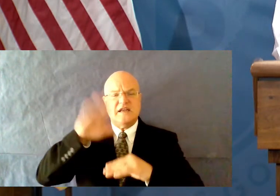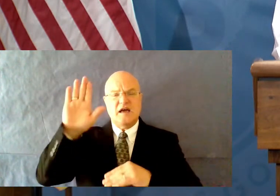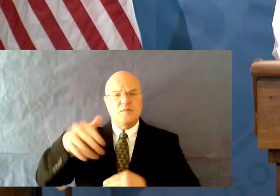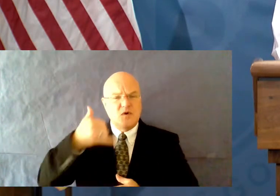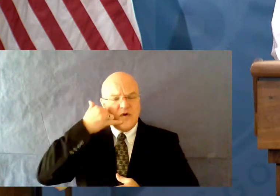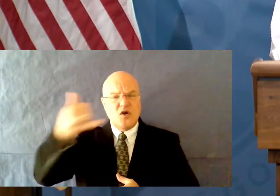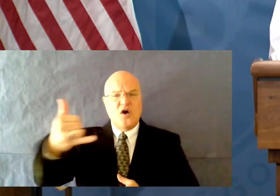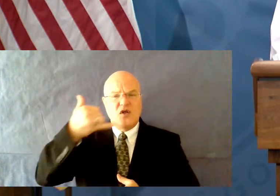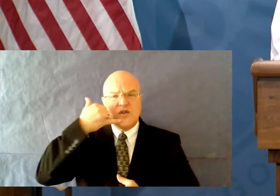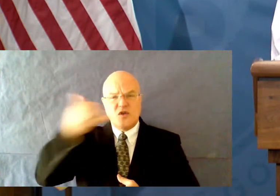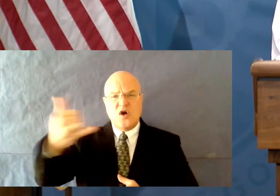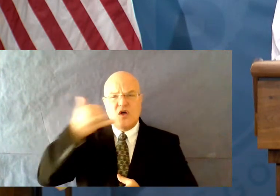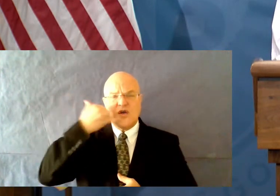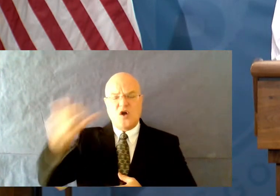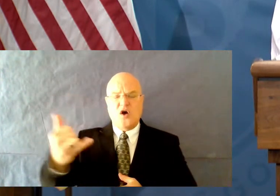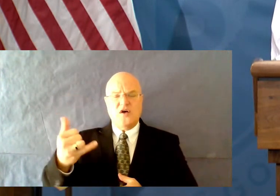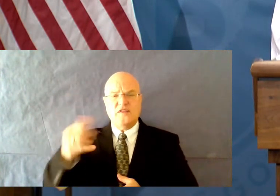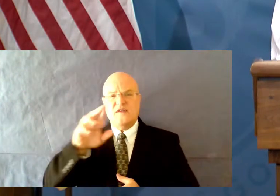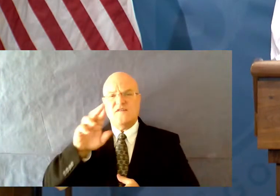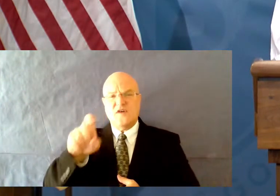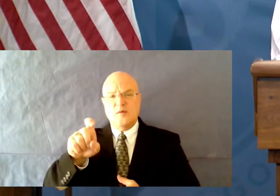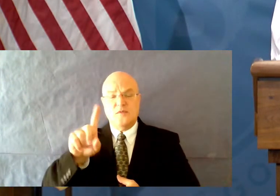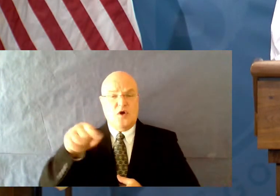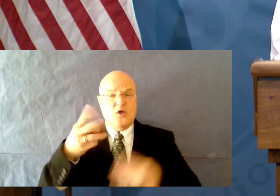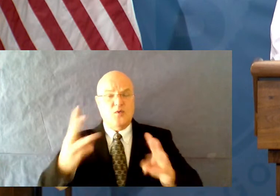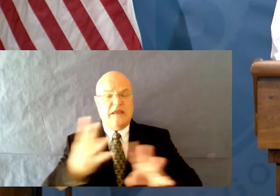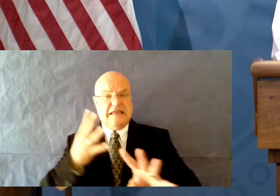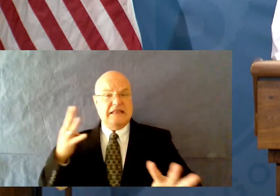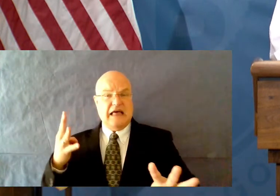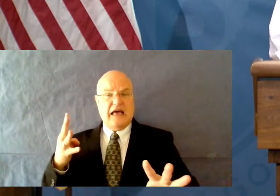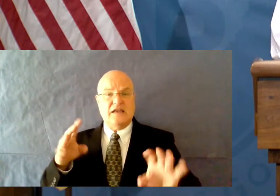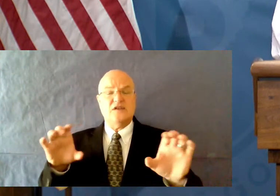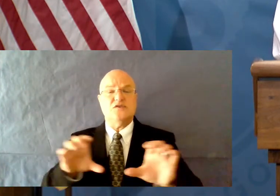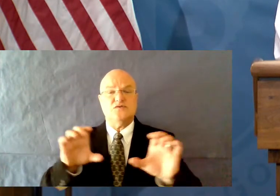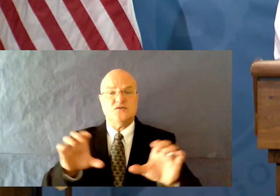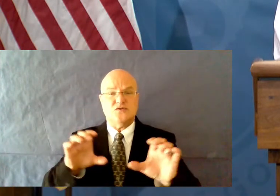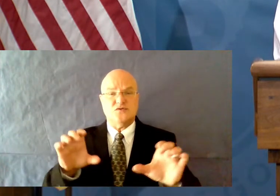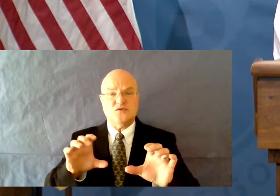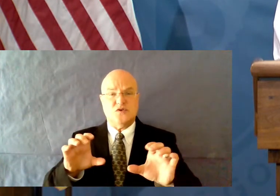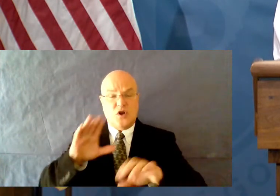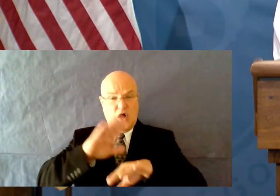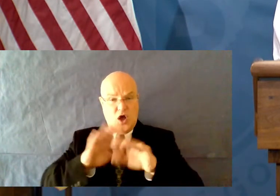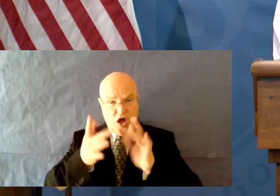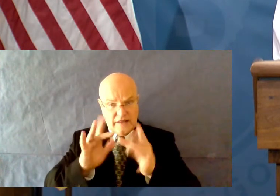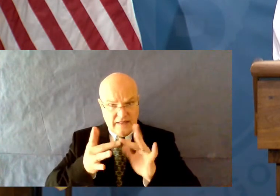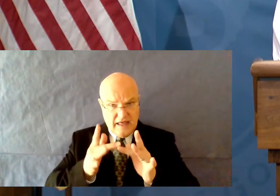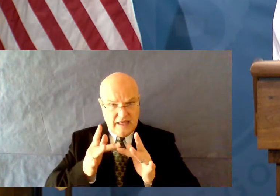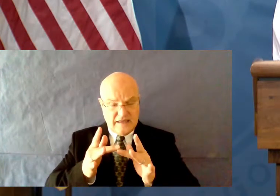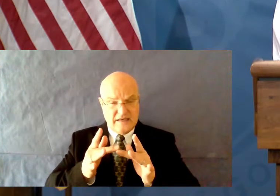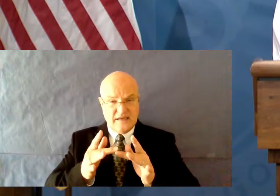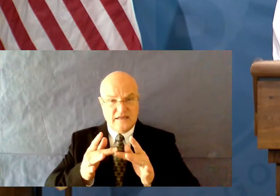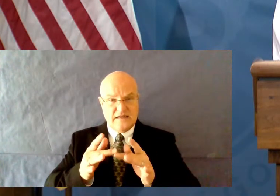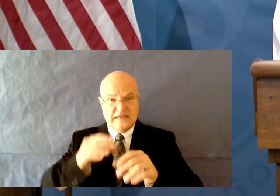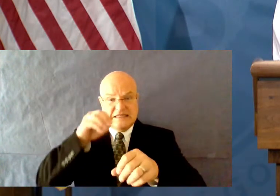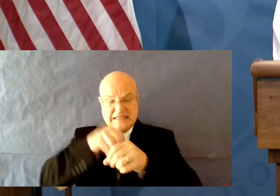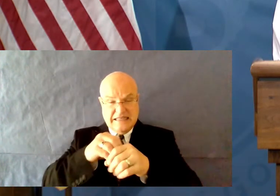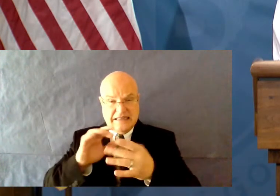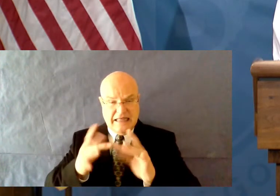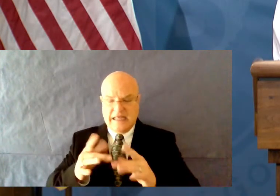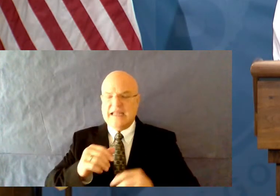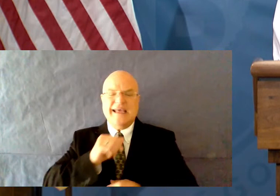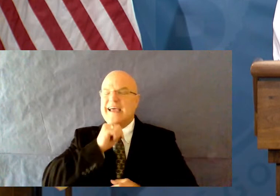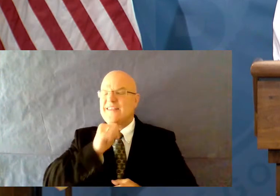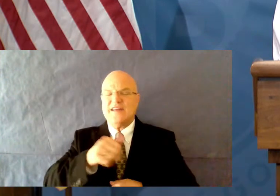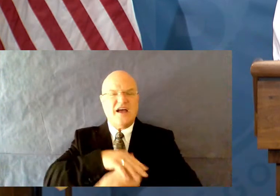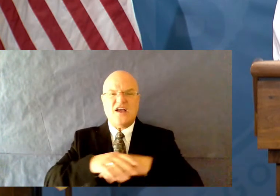pharmacies and being told the only way to get in line is to do it online to get in line, and they're not comfortable